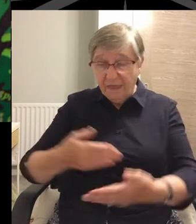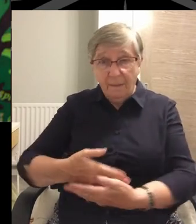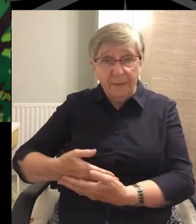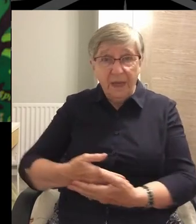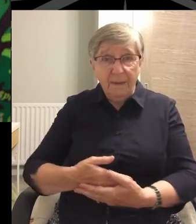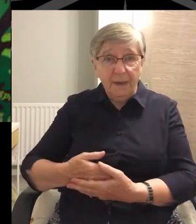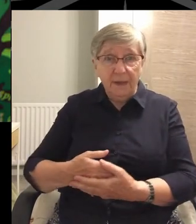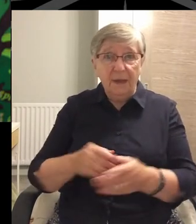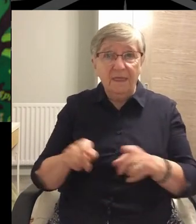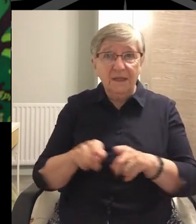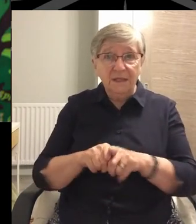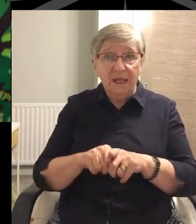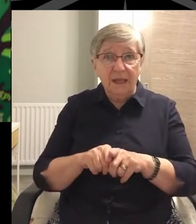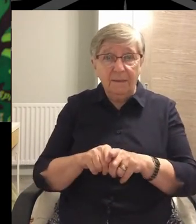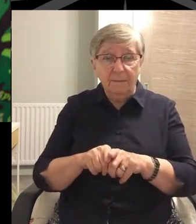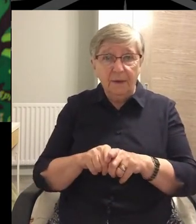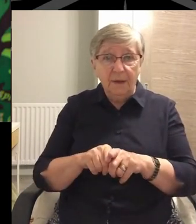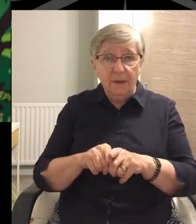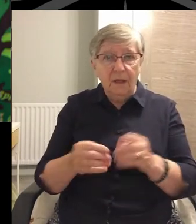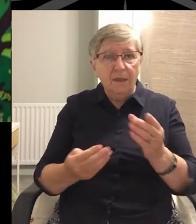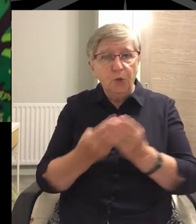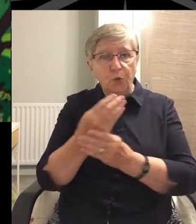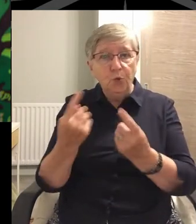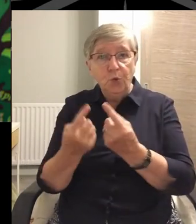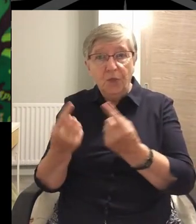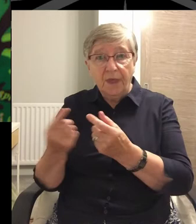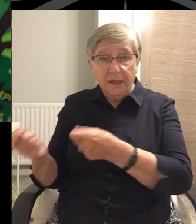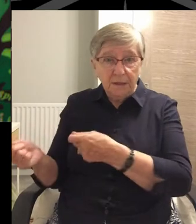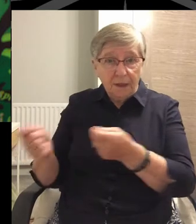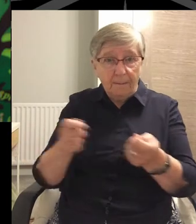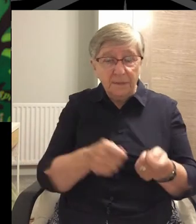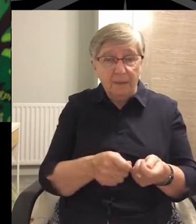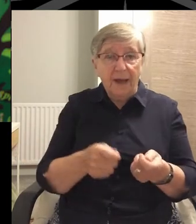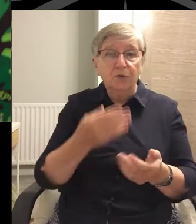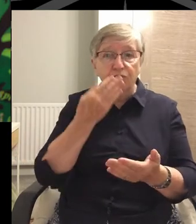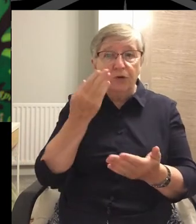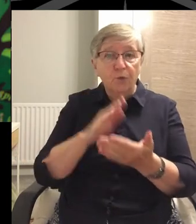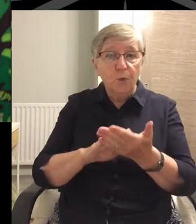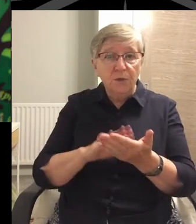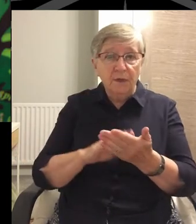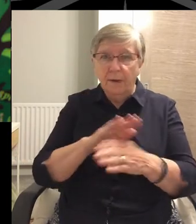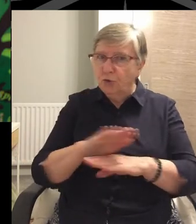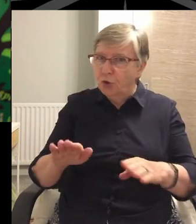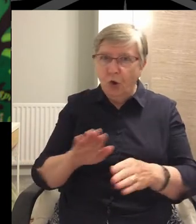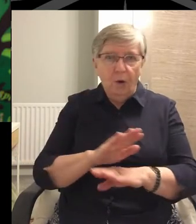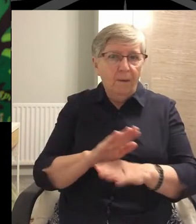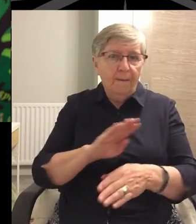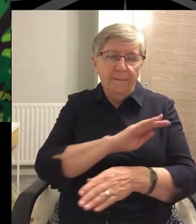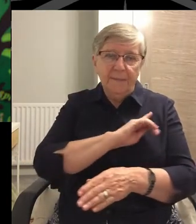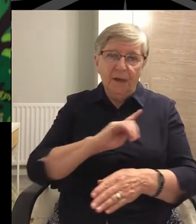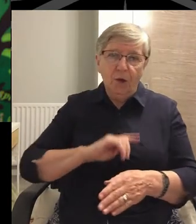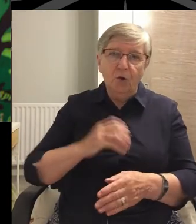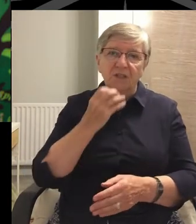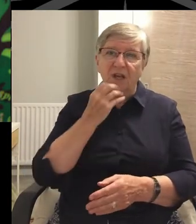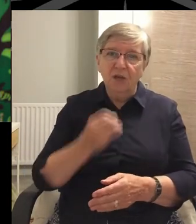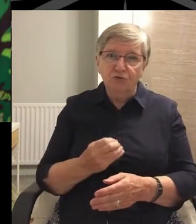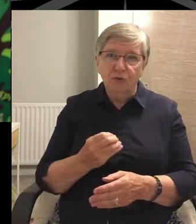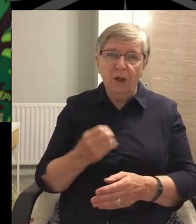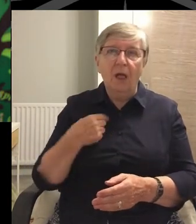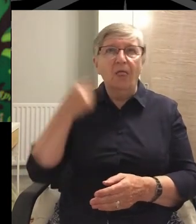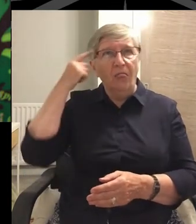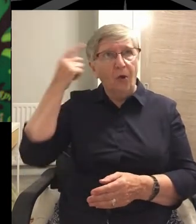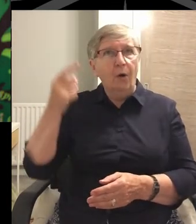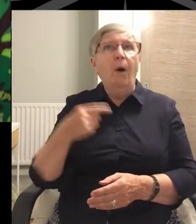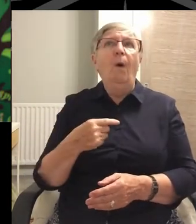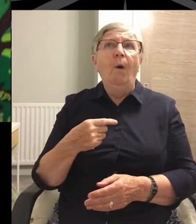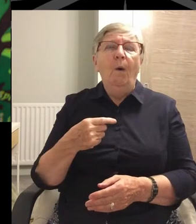the child. And similarly, the restoration that's spoken of in these final verses of the chapter isn't because Israel and the others suddenly